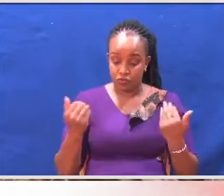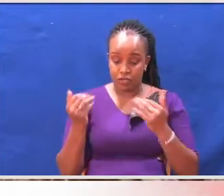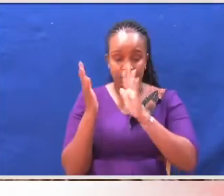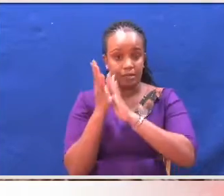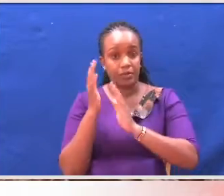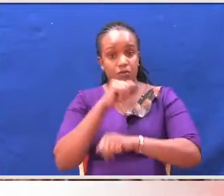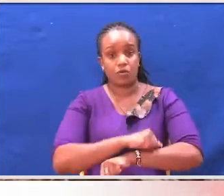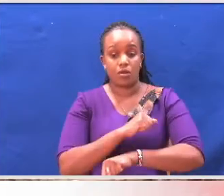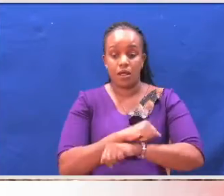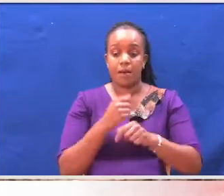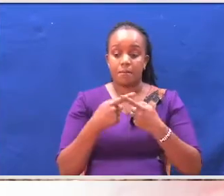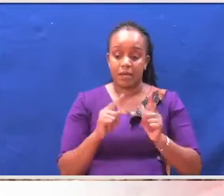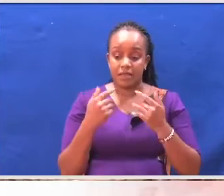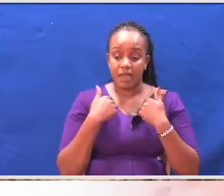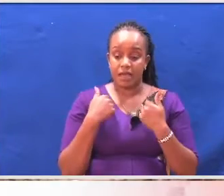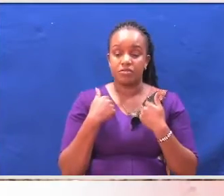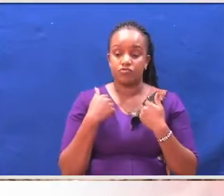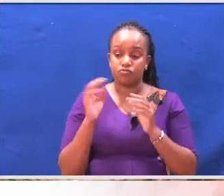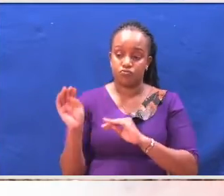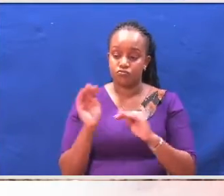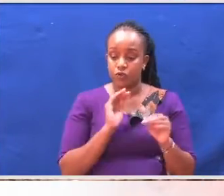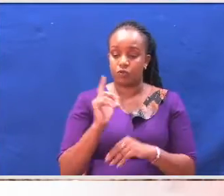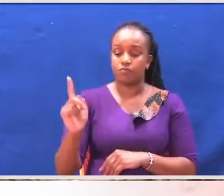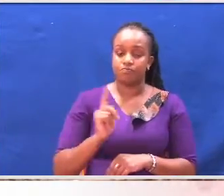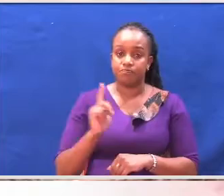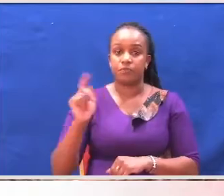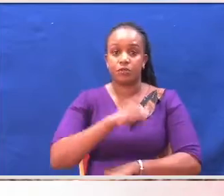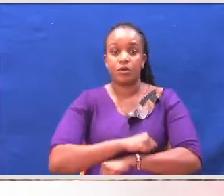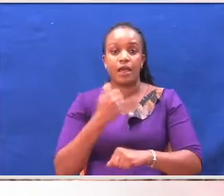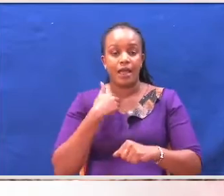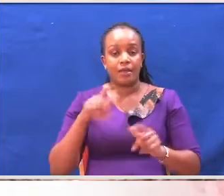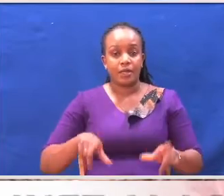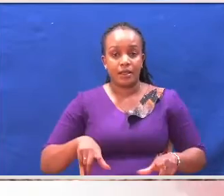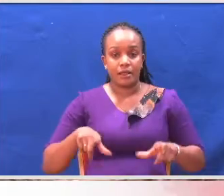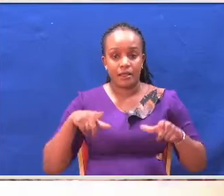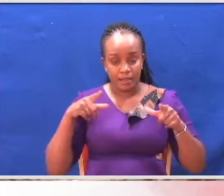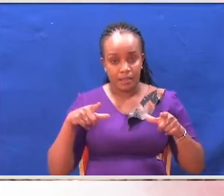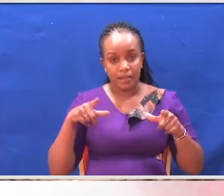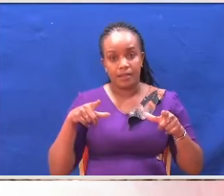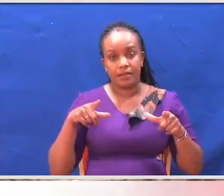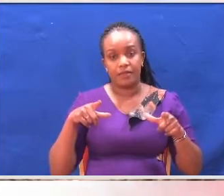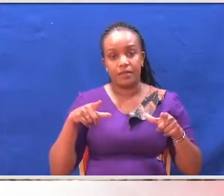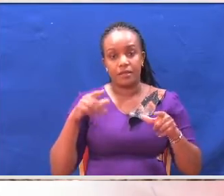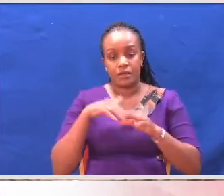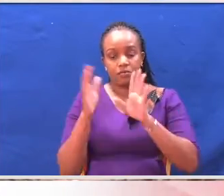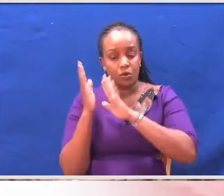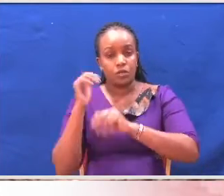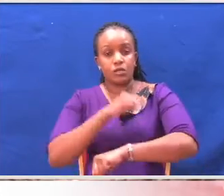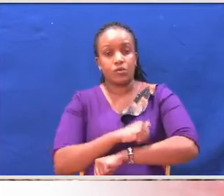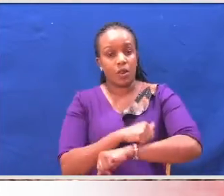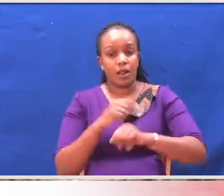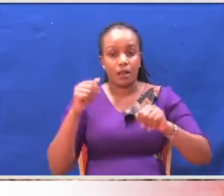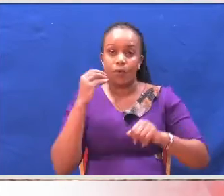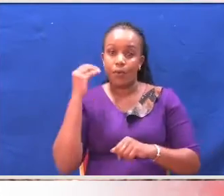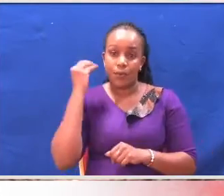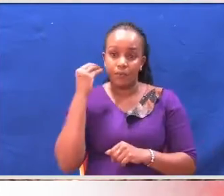shule za kawaida za nyumbani. Unajua mtu mezoea life ya boarding, kurudi huko and it is like ni mbali kiasi, na